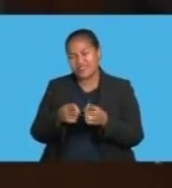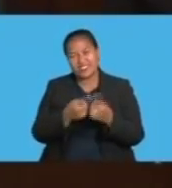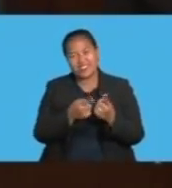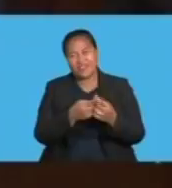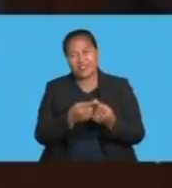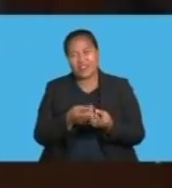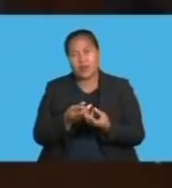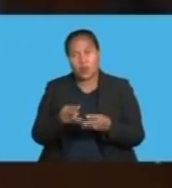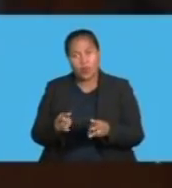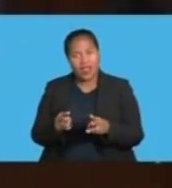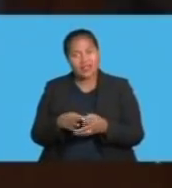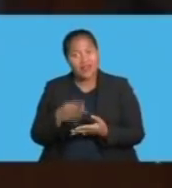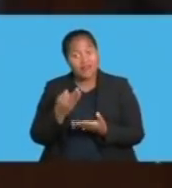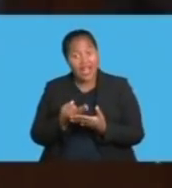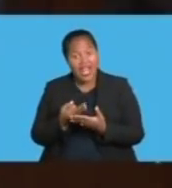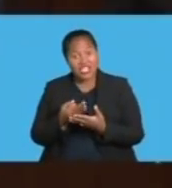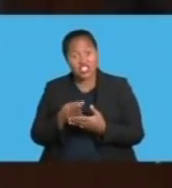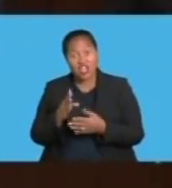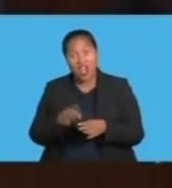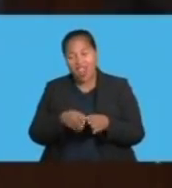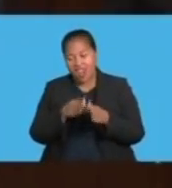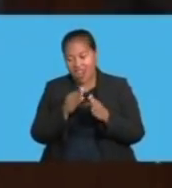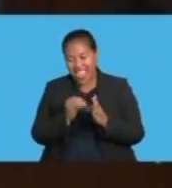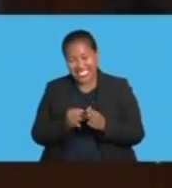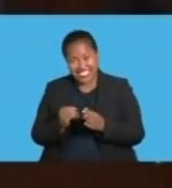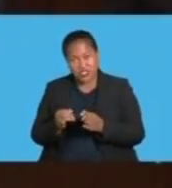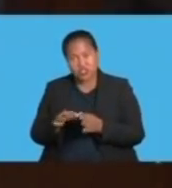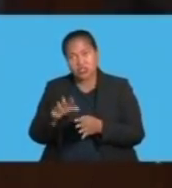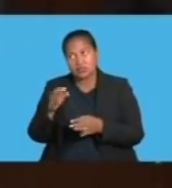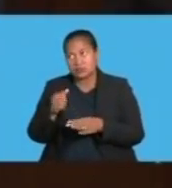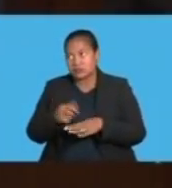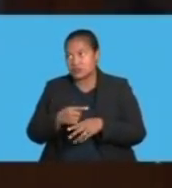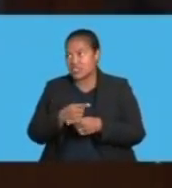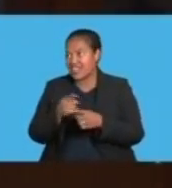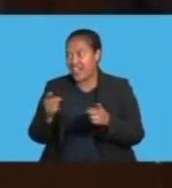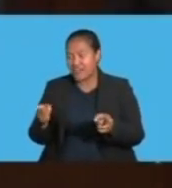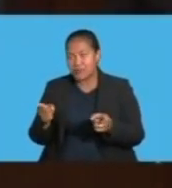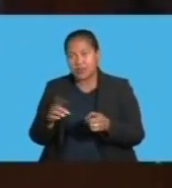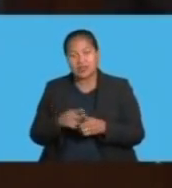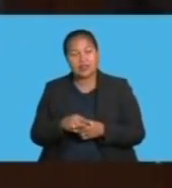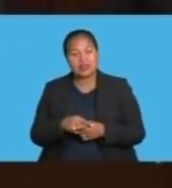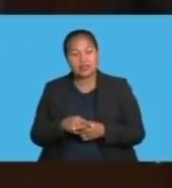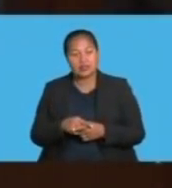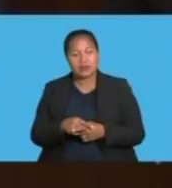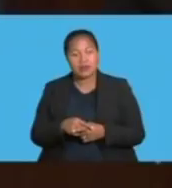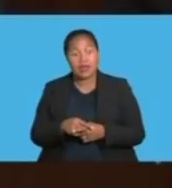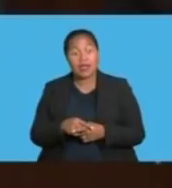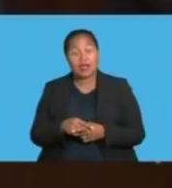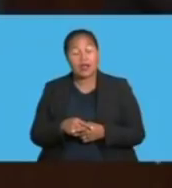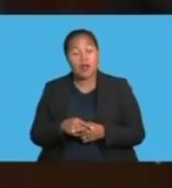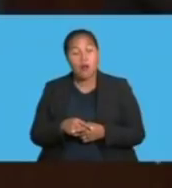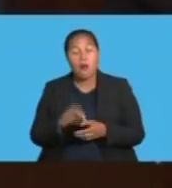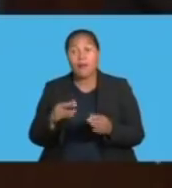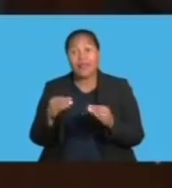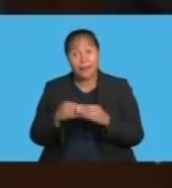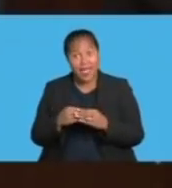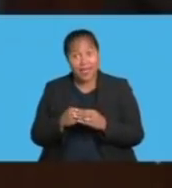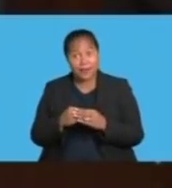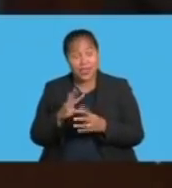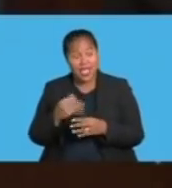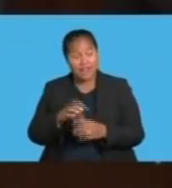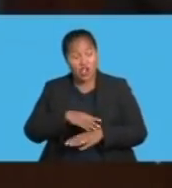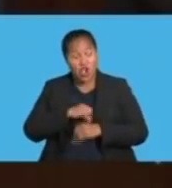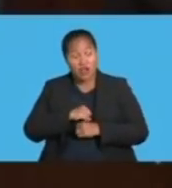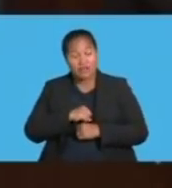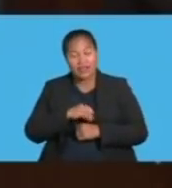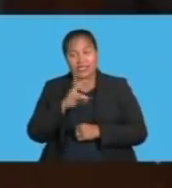course if you have financial institutions that are governed by the APRA rules and governed by our Reserve Bank rules, and they have confidence where